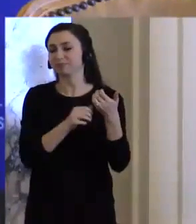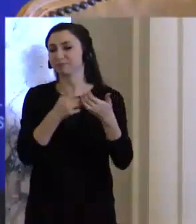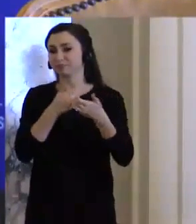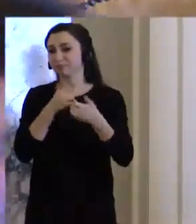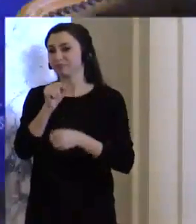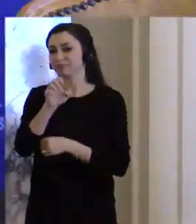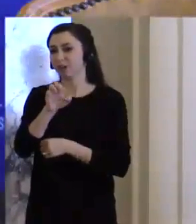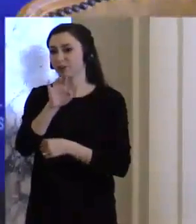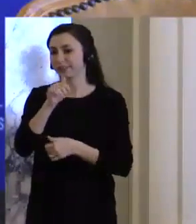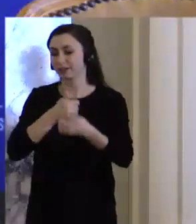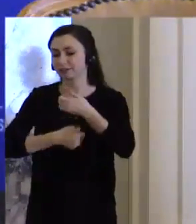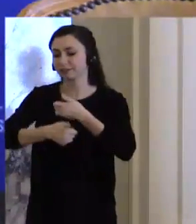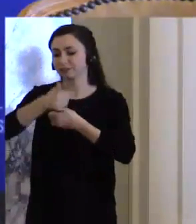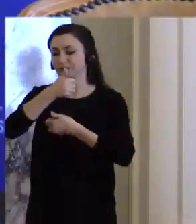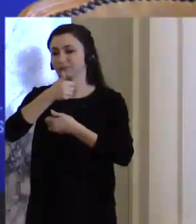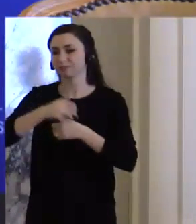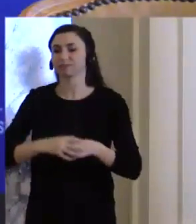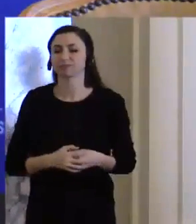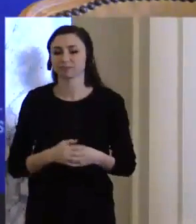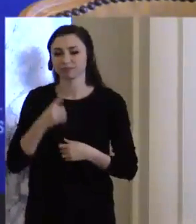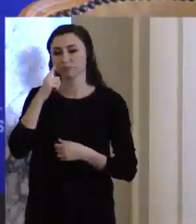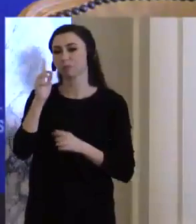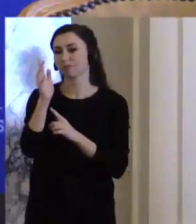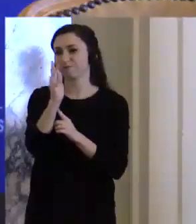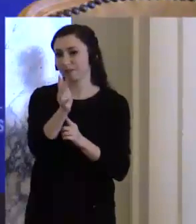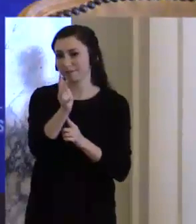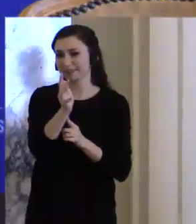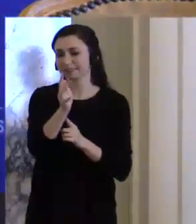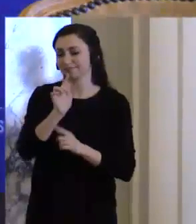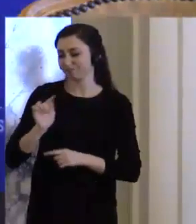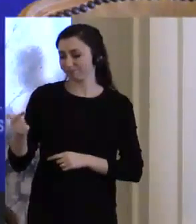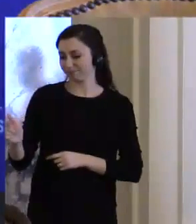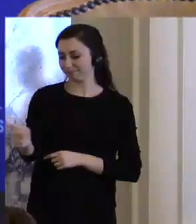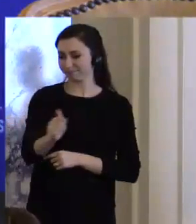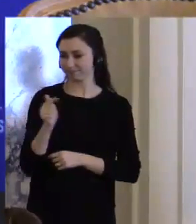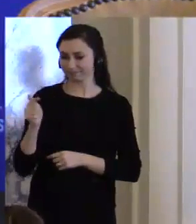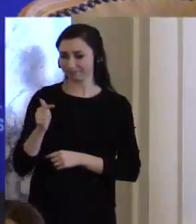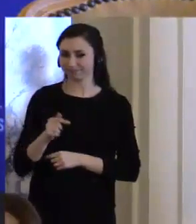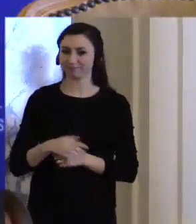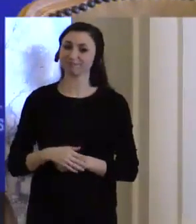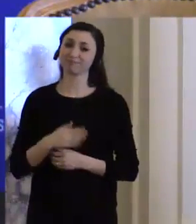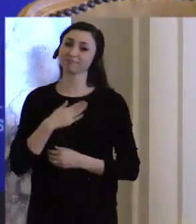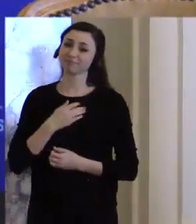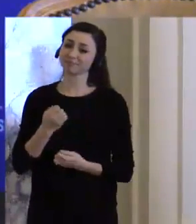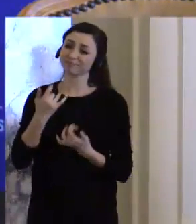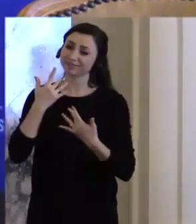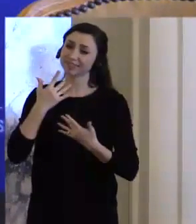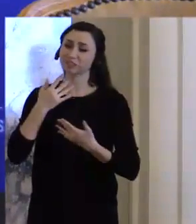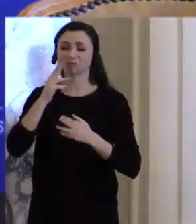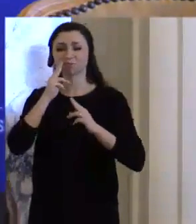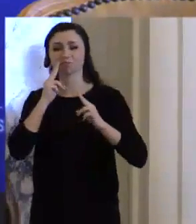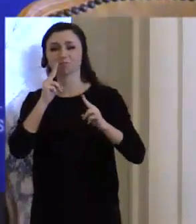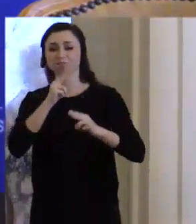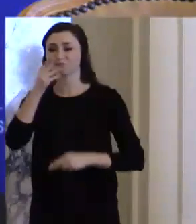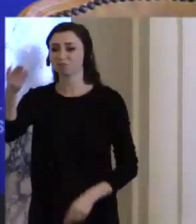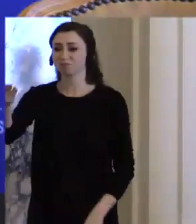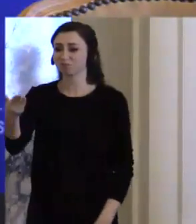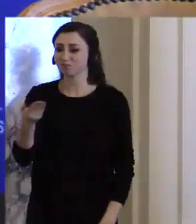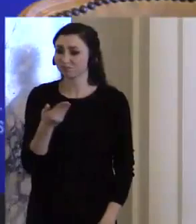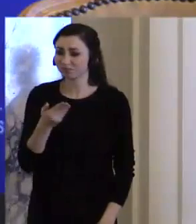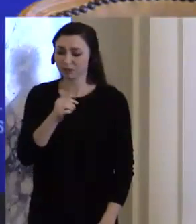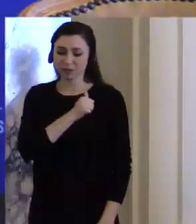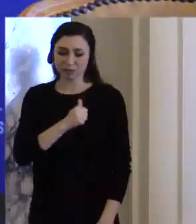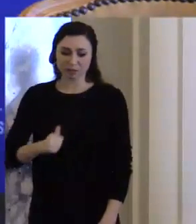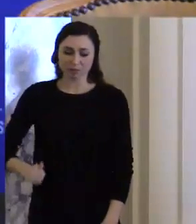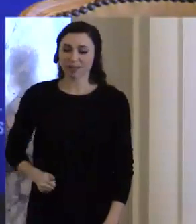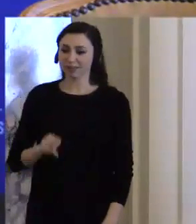for a period of 5 minutes for each round. It is my pleasure and honor to introduce Ambassador Nestor